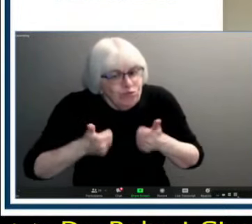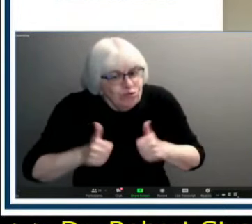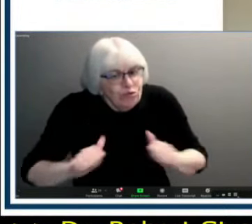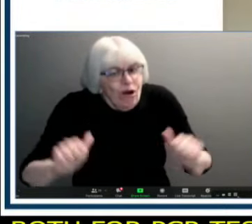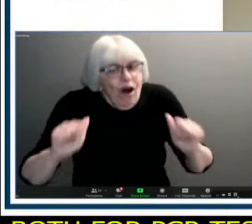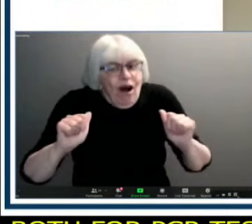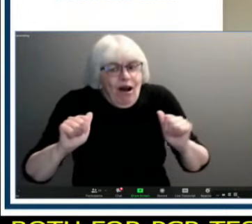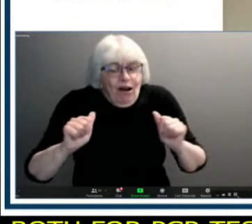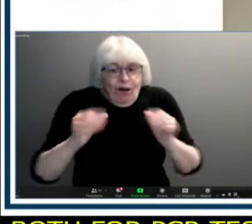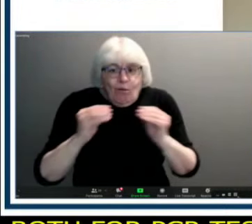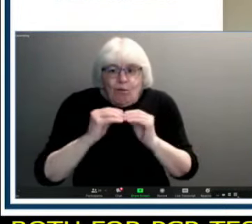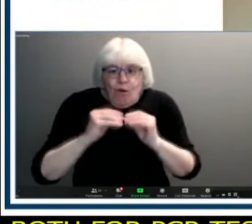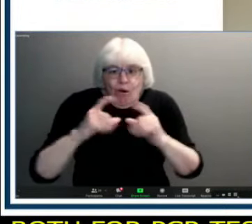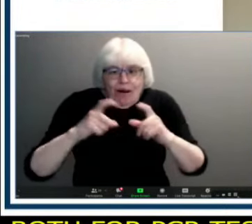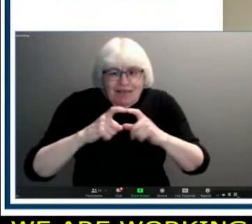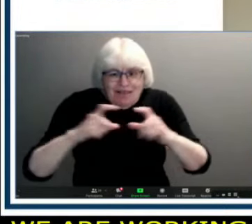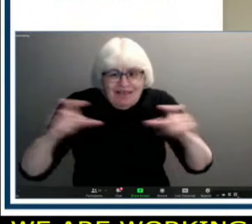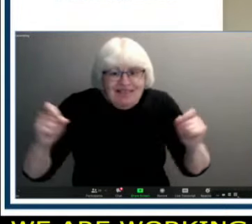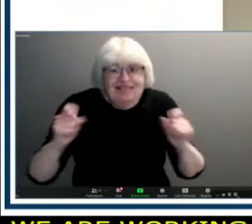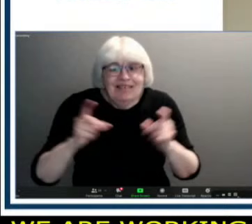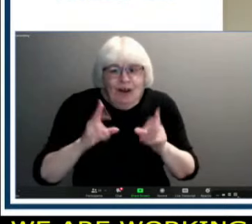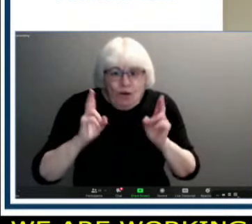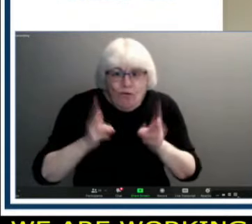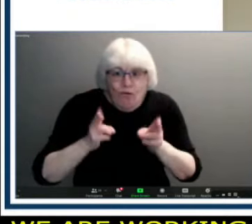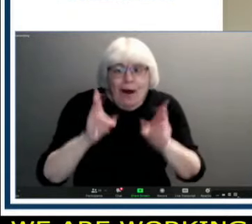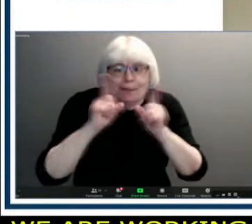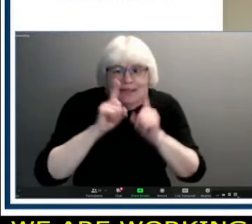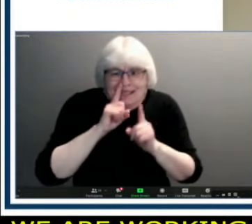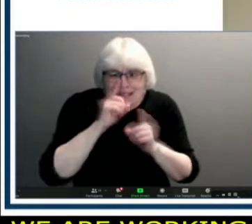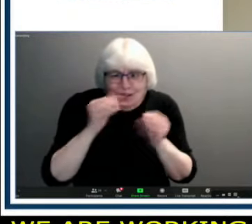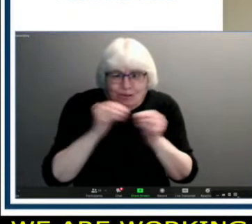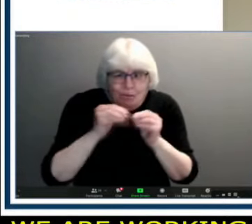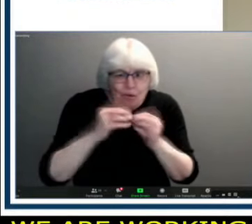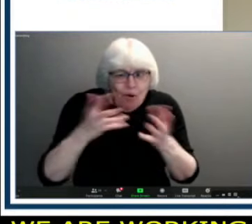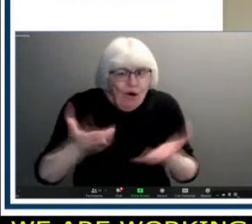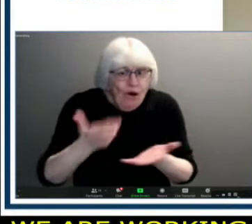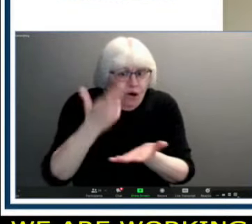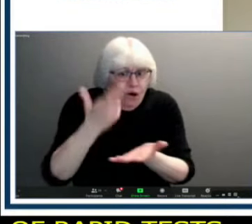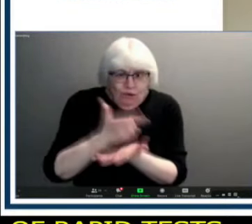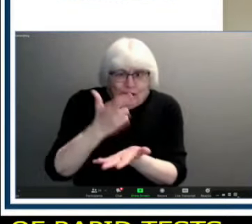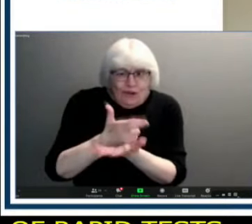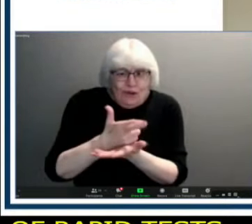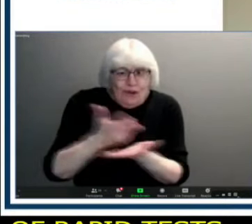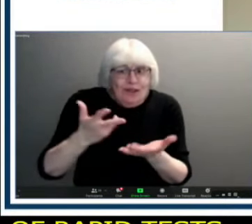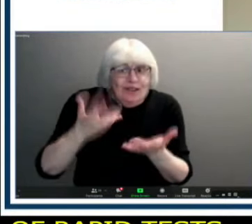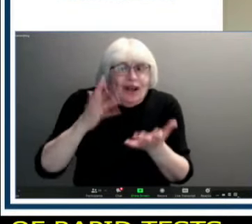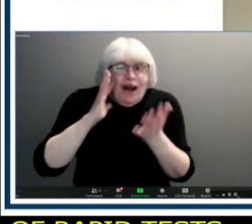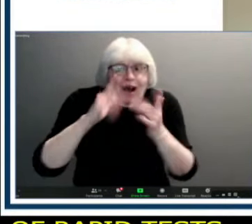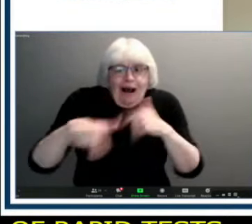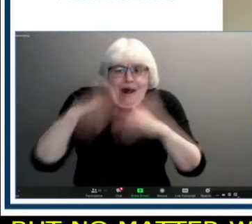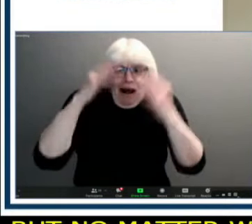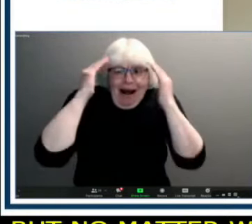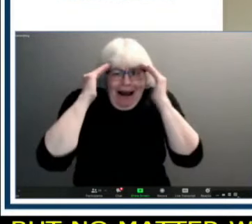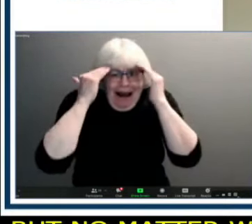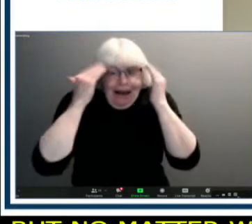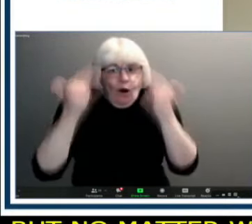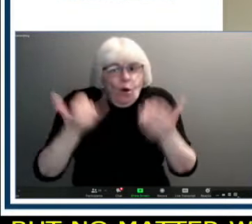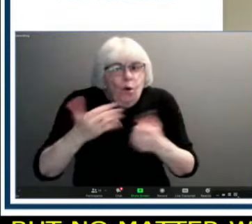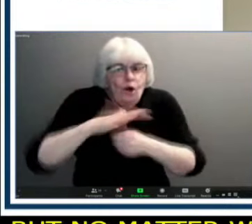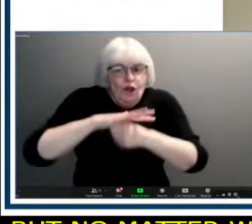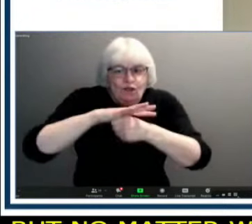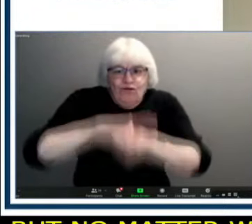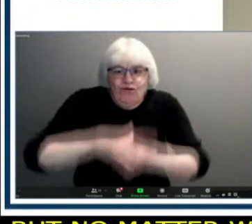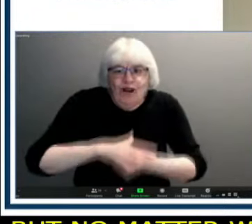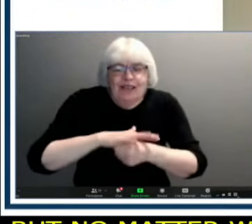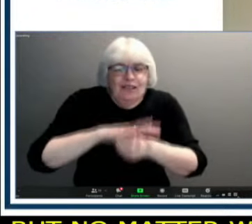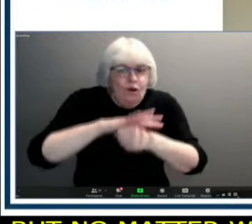what we do, it is a finite resource. So we have to, the pressures of COVID require us to adjust, and we have to allocate resources to